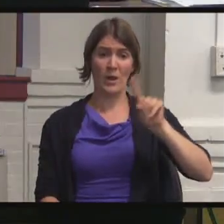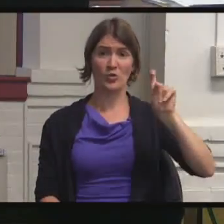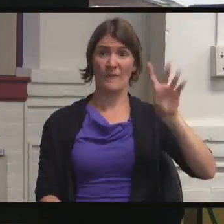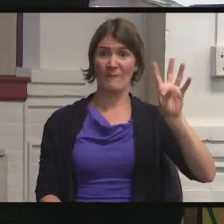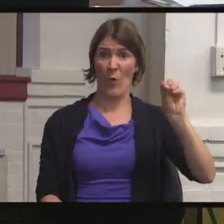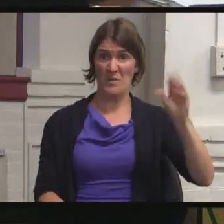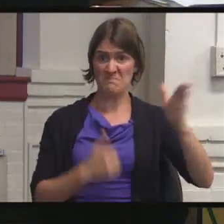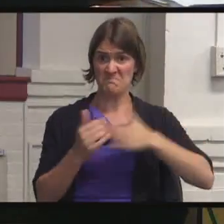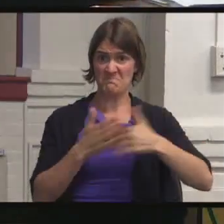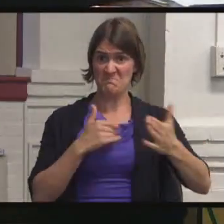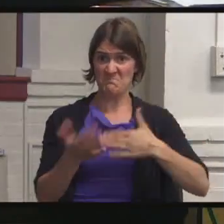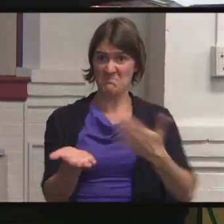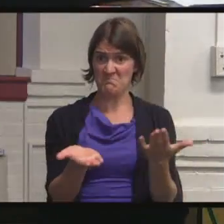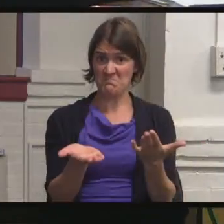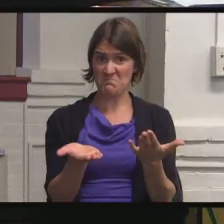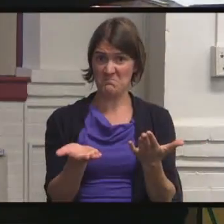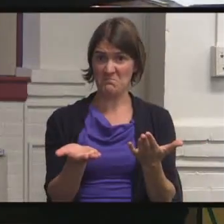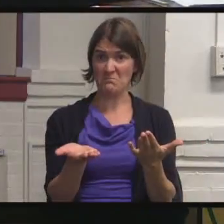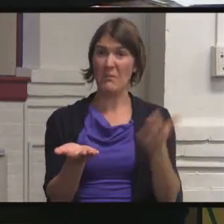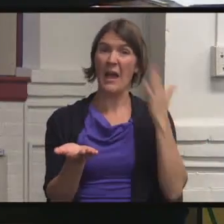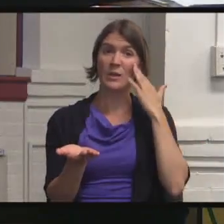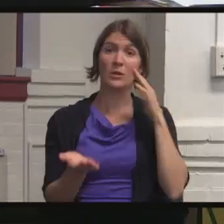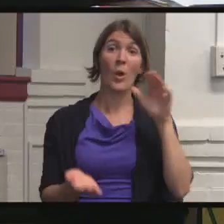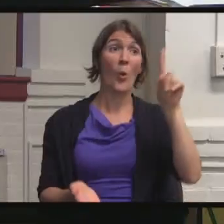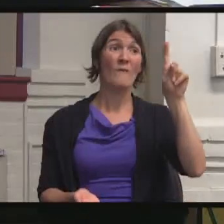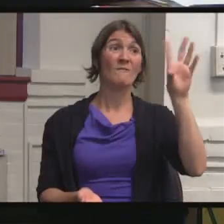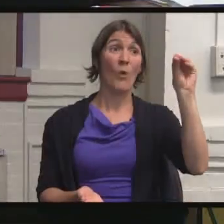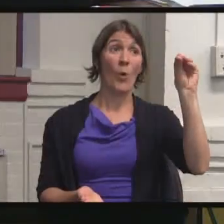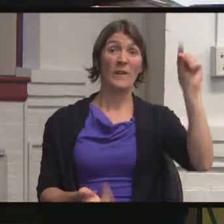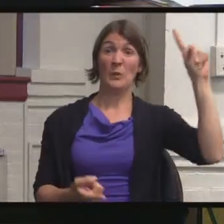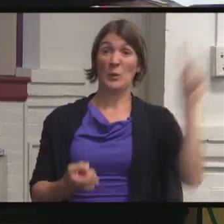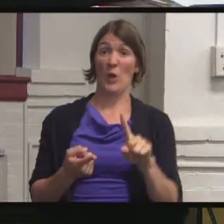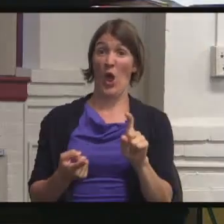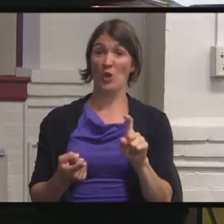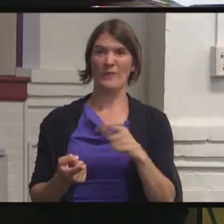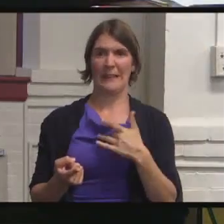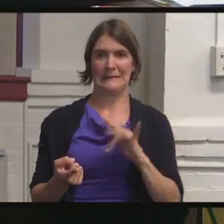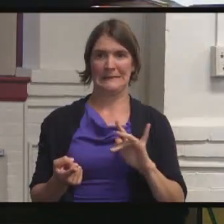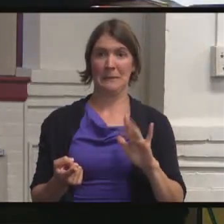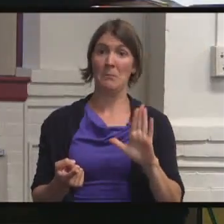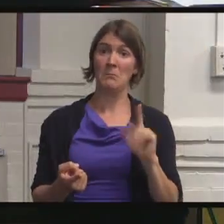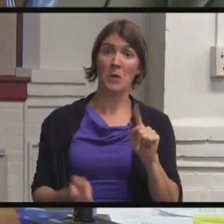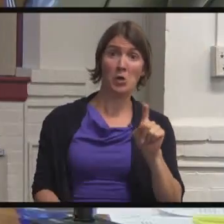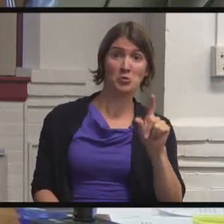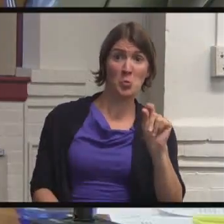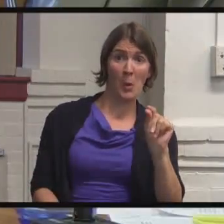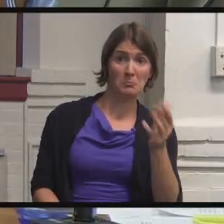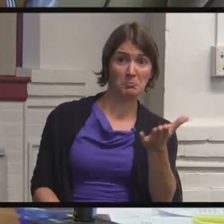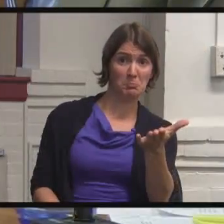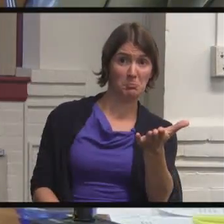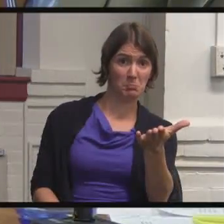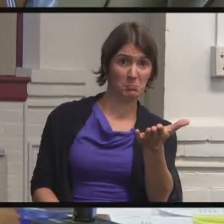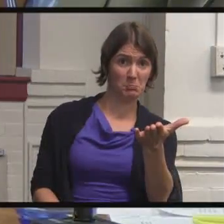I know you have an issue between 140 and 100. What about at 120? Do you know